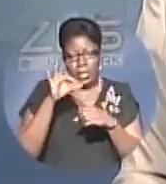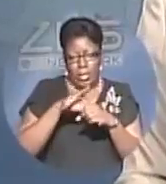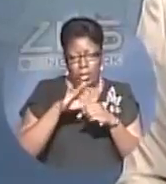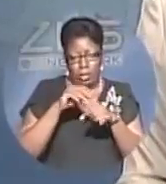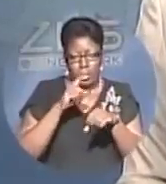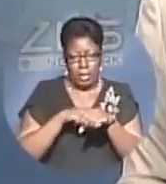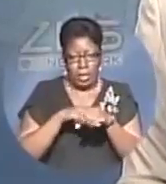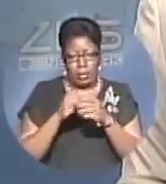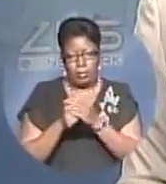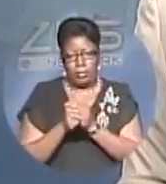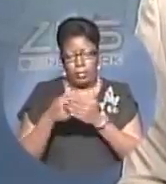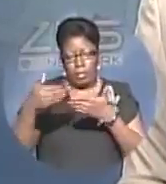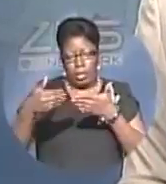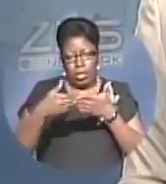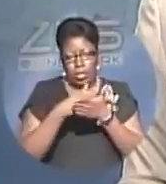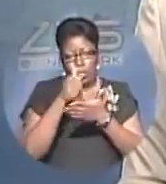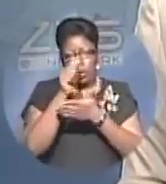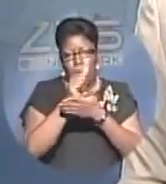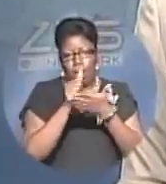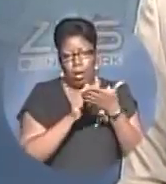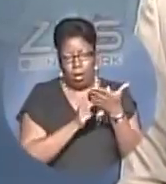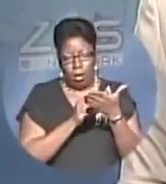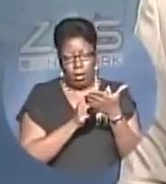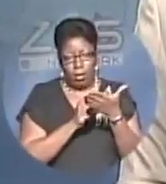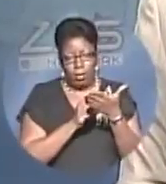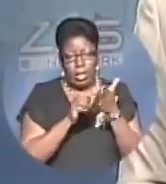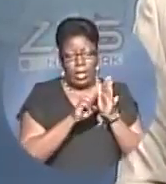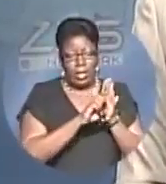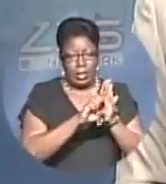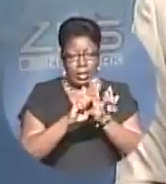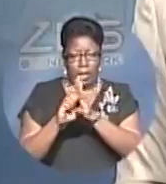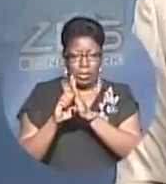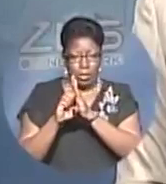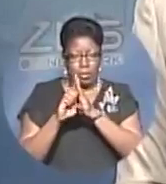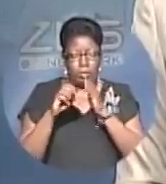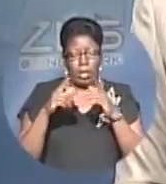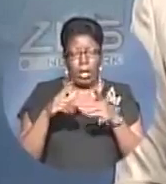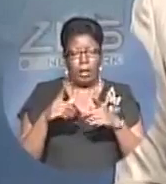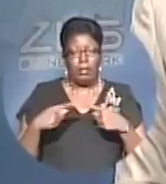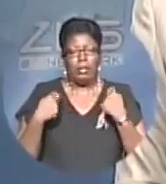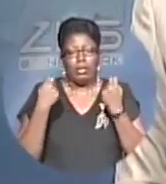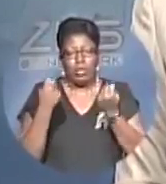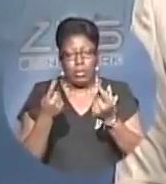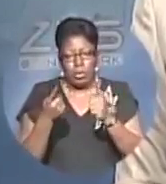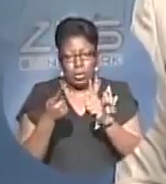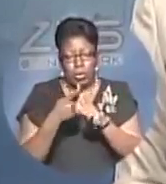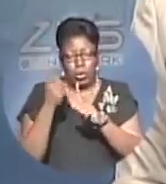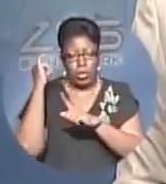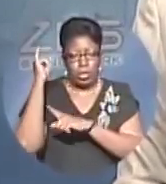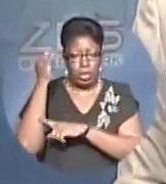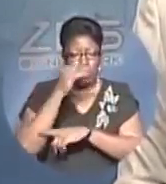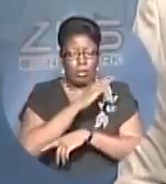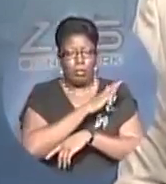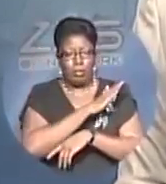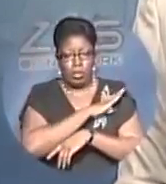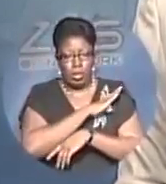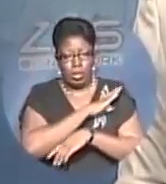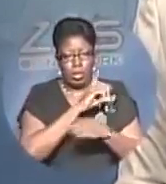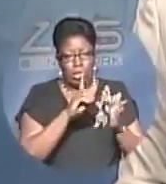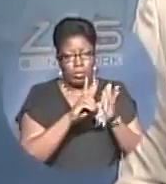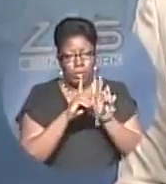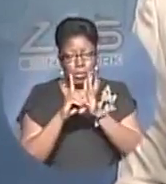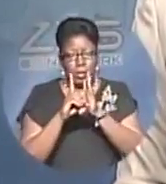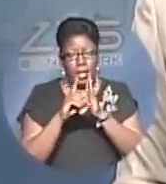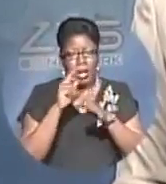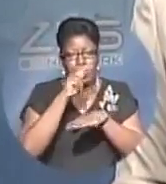A new art exhibition paying tribute to cultural hero and Junkanoo giant, the late Jackson Burnside, is now on display at the National Art